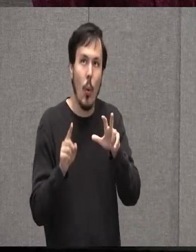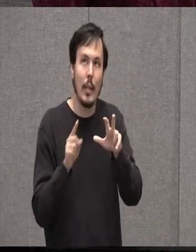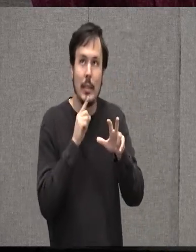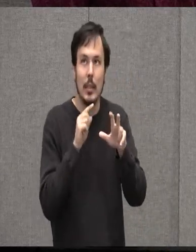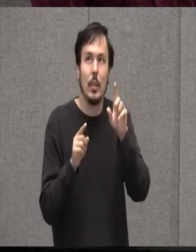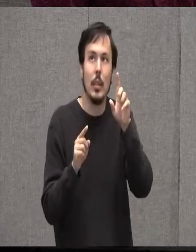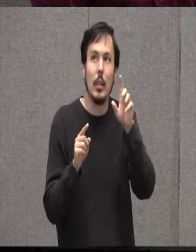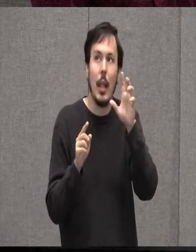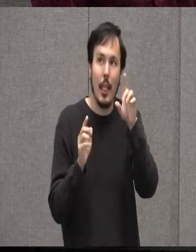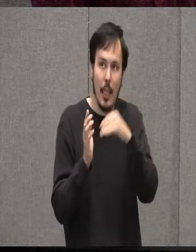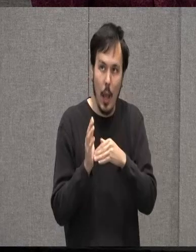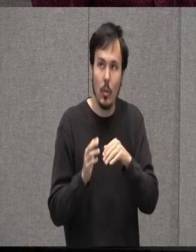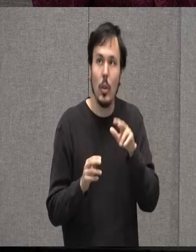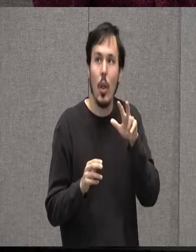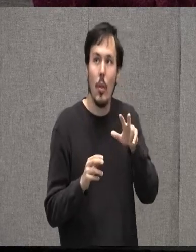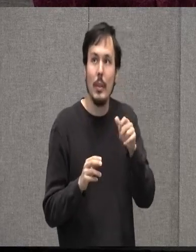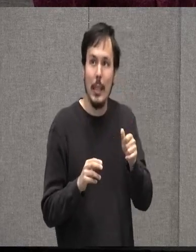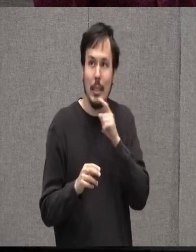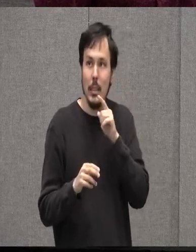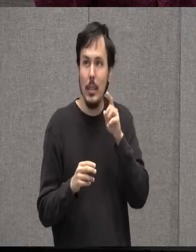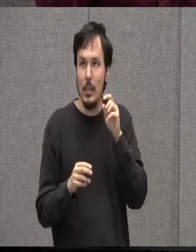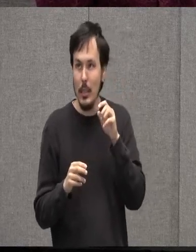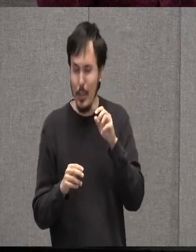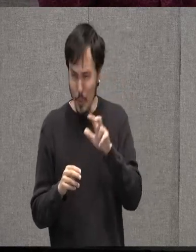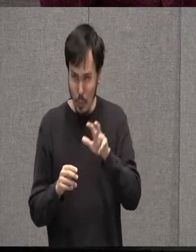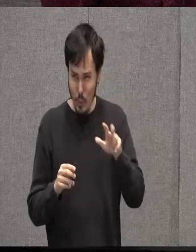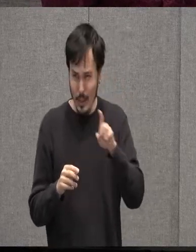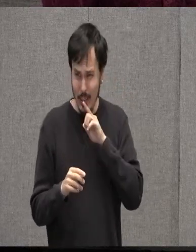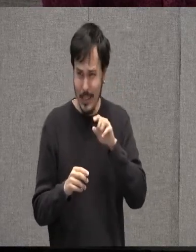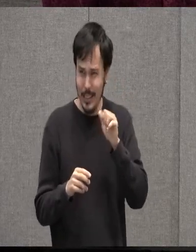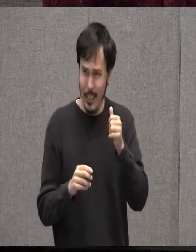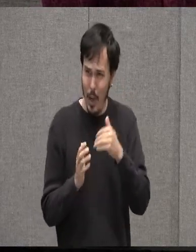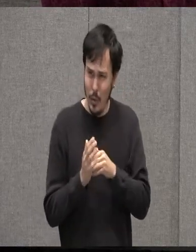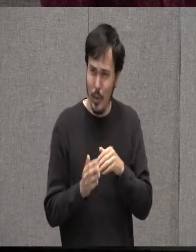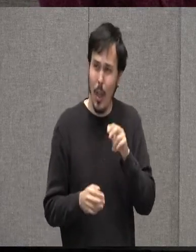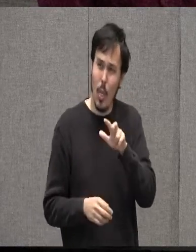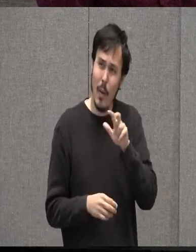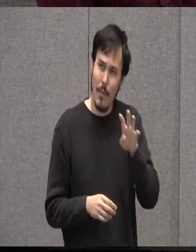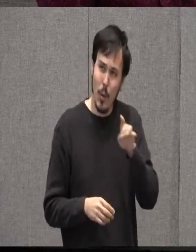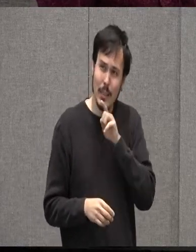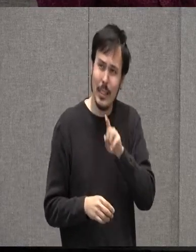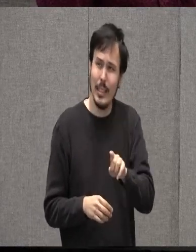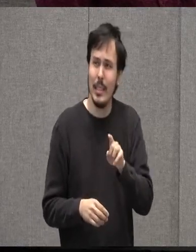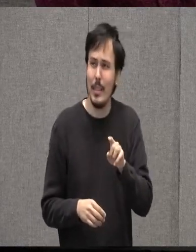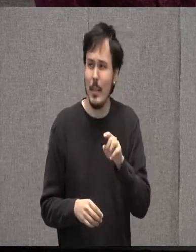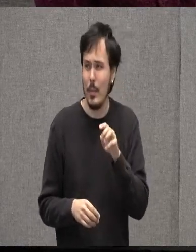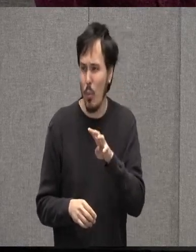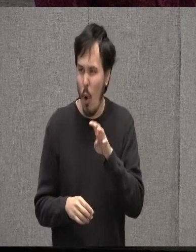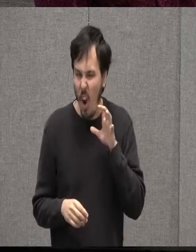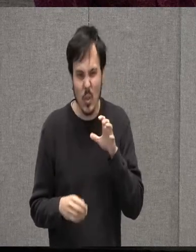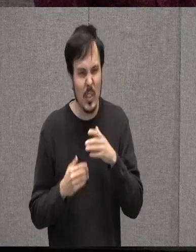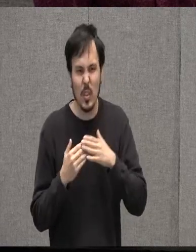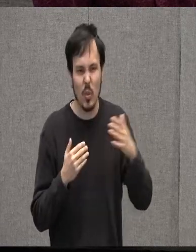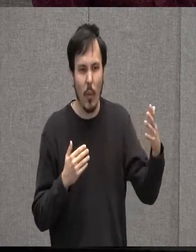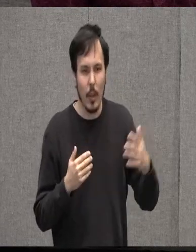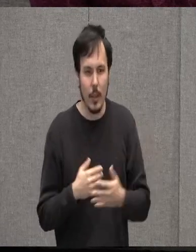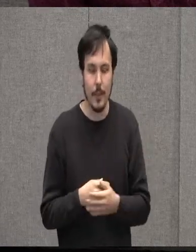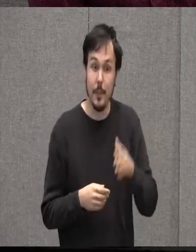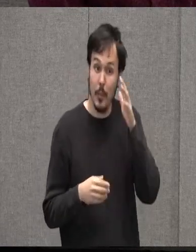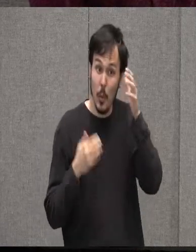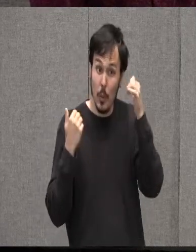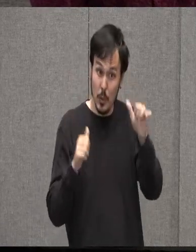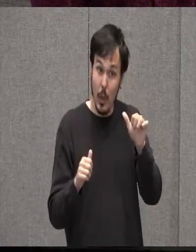This is a game that if you look it up, sometimes it goes by zilch, sometimes it's called 10,000. But the object of the game